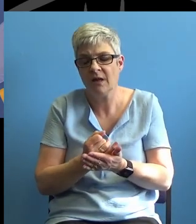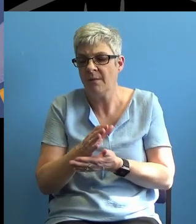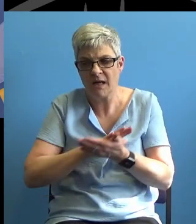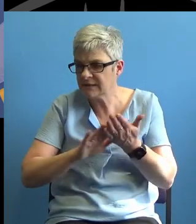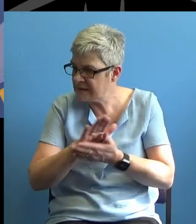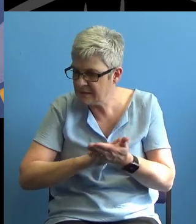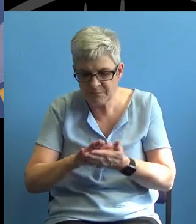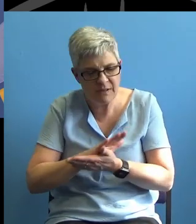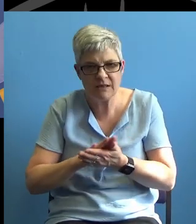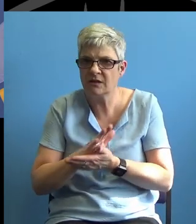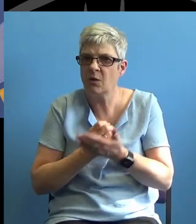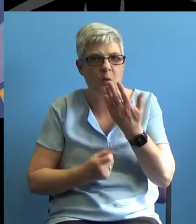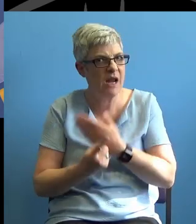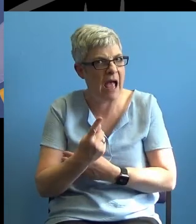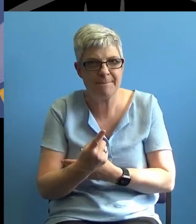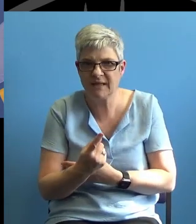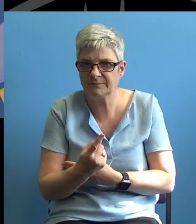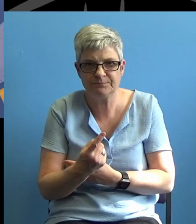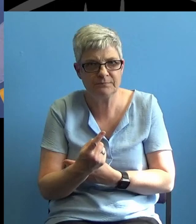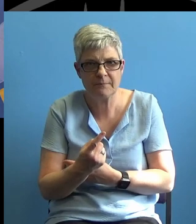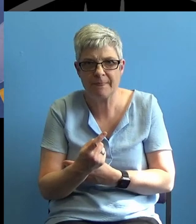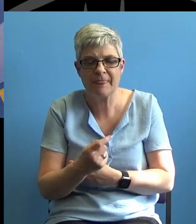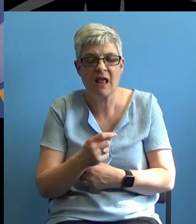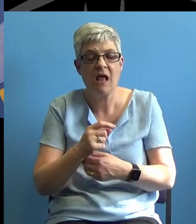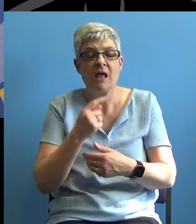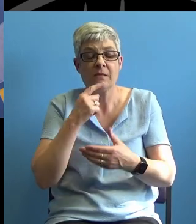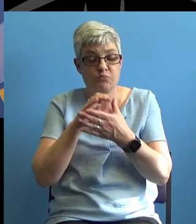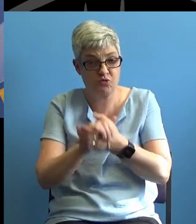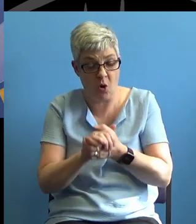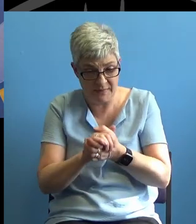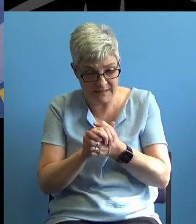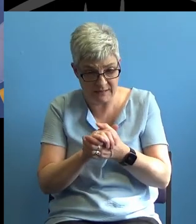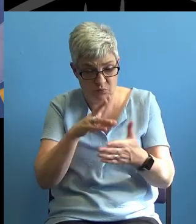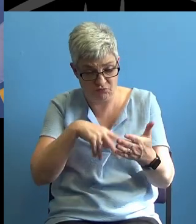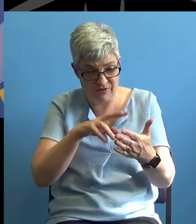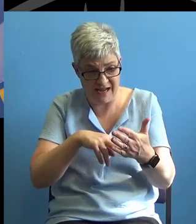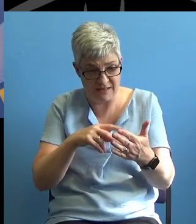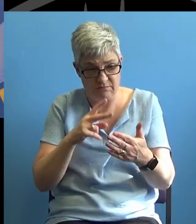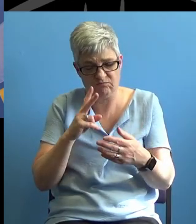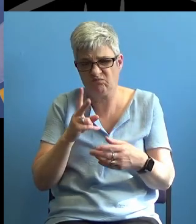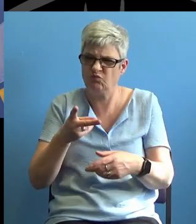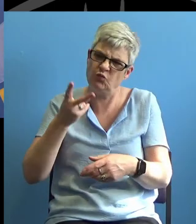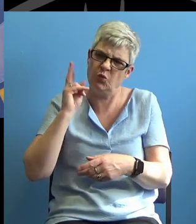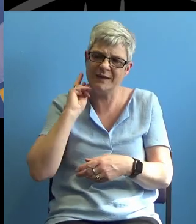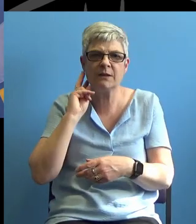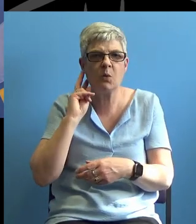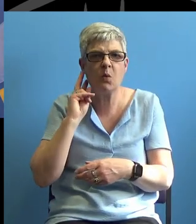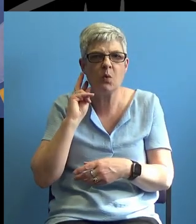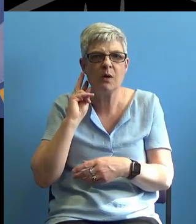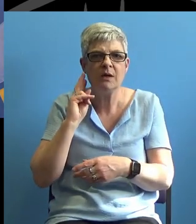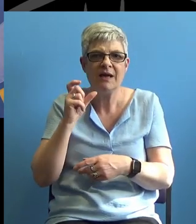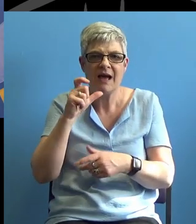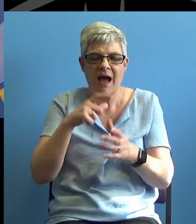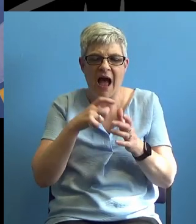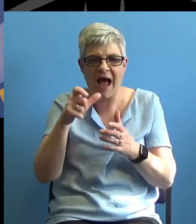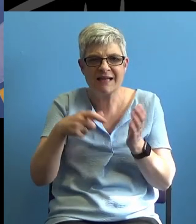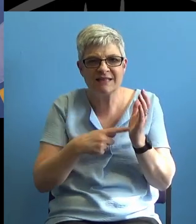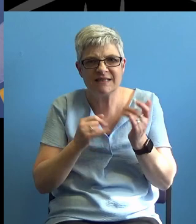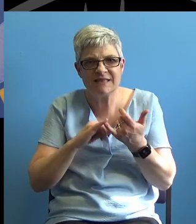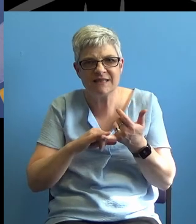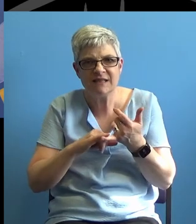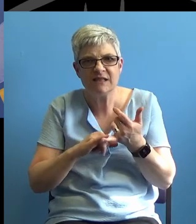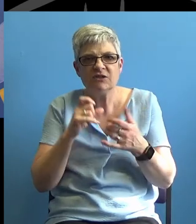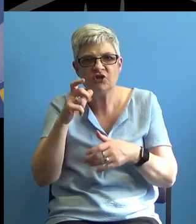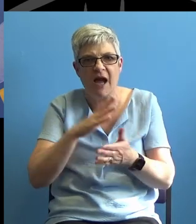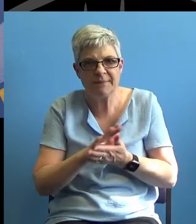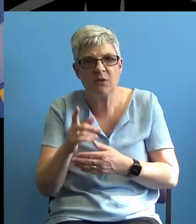But that doesn't mean it's not going to happen. The promise that we read a couple of weeks ago in Acts chapter 1 and that we began